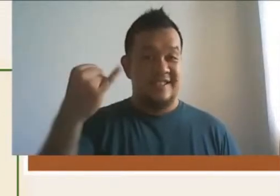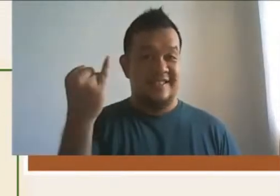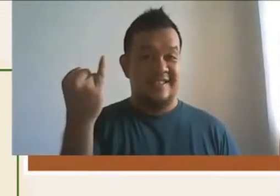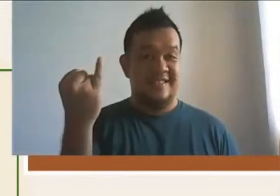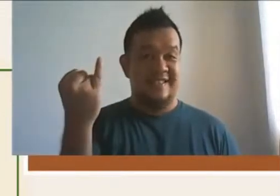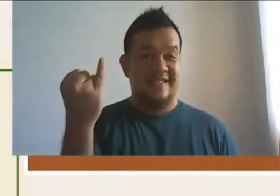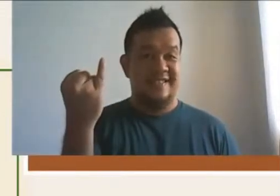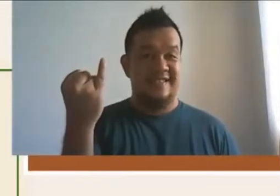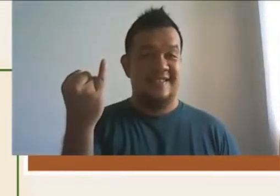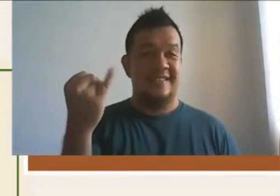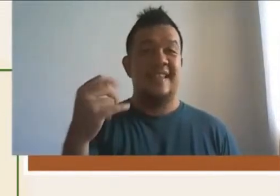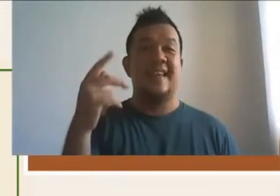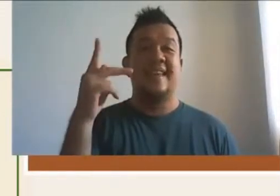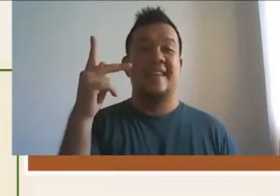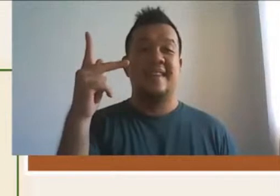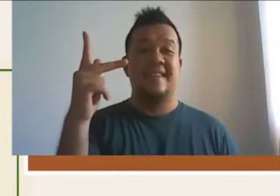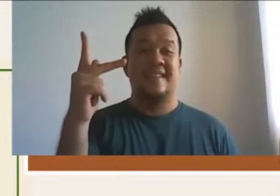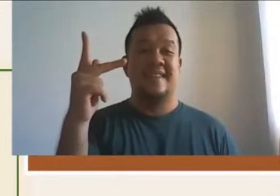L,